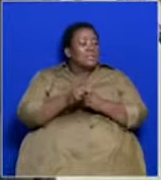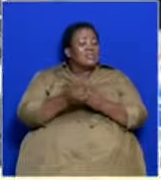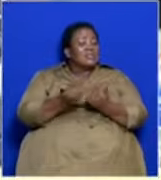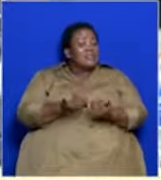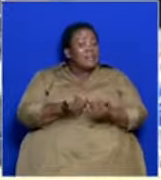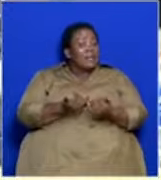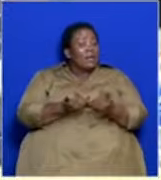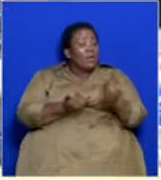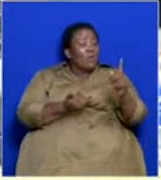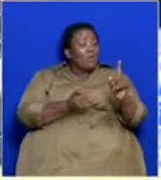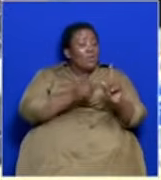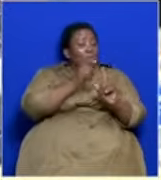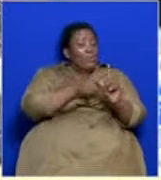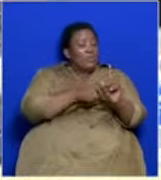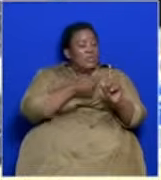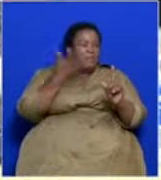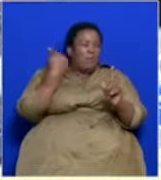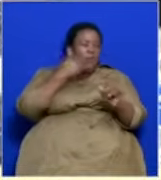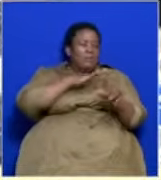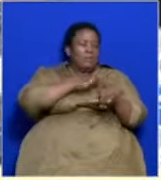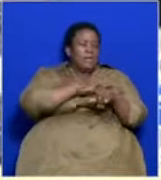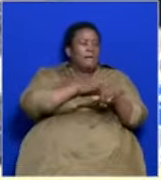shop. I believe he's still there.